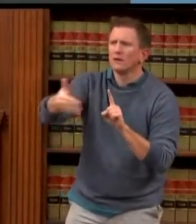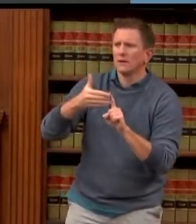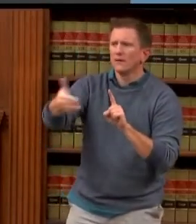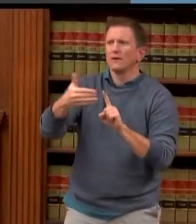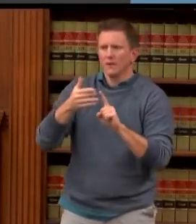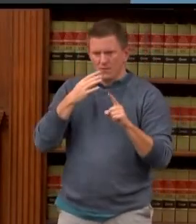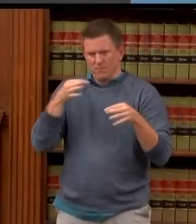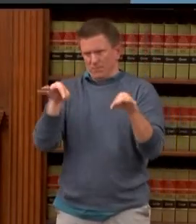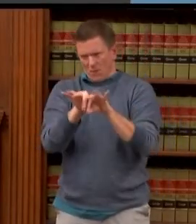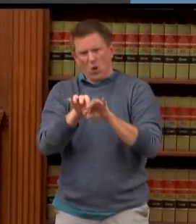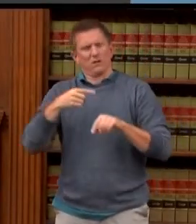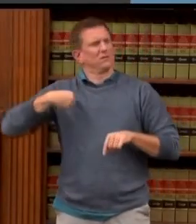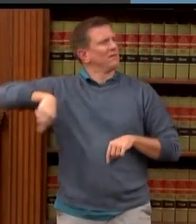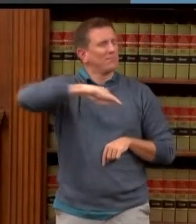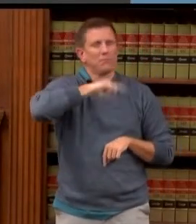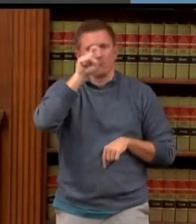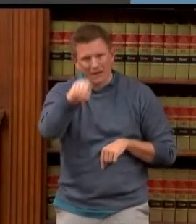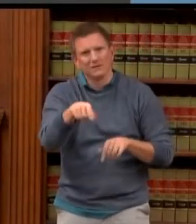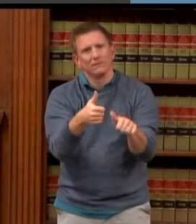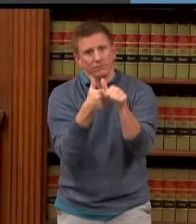question.